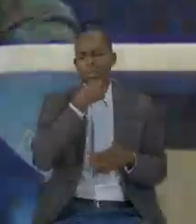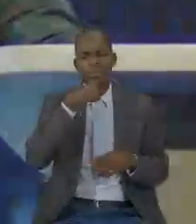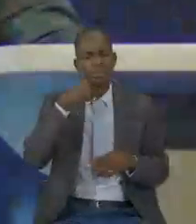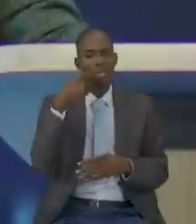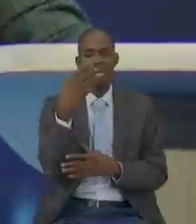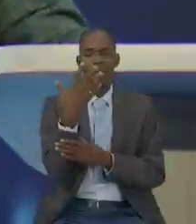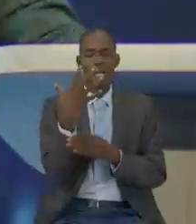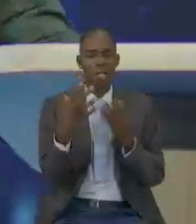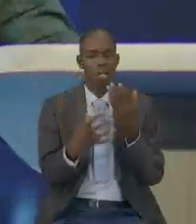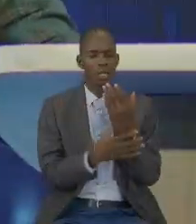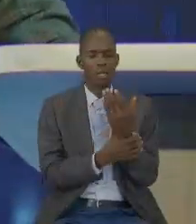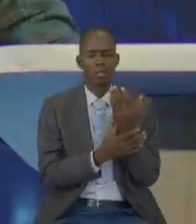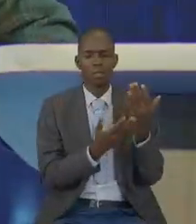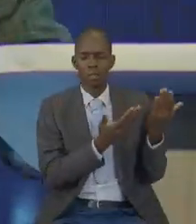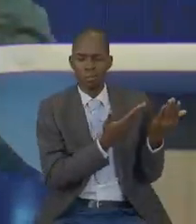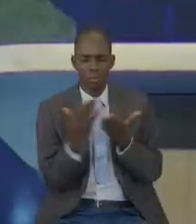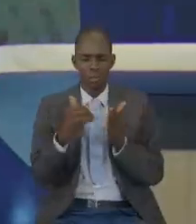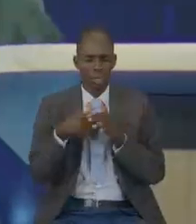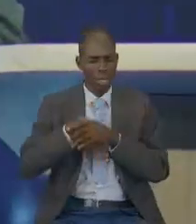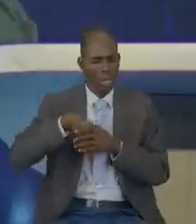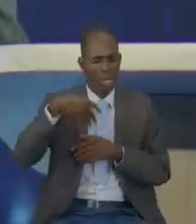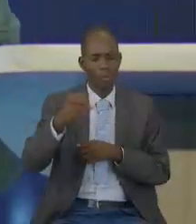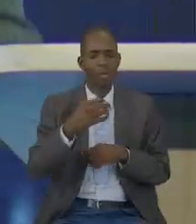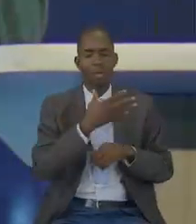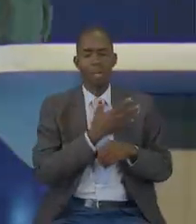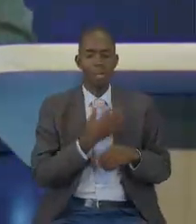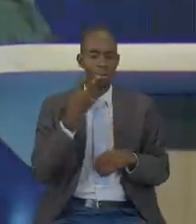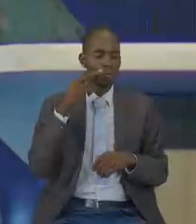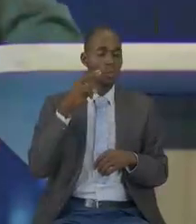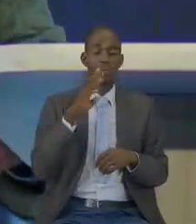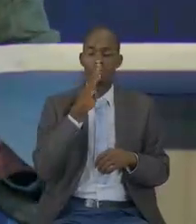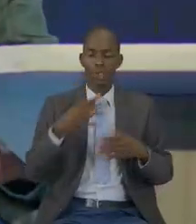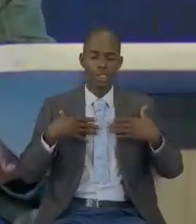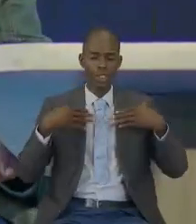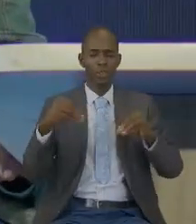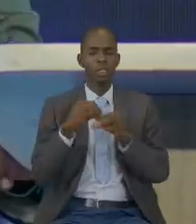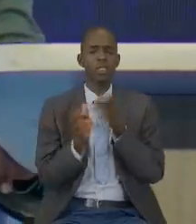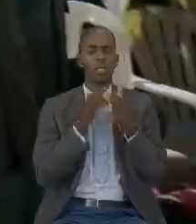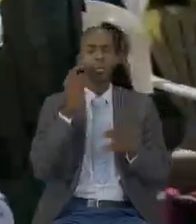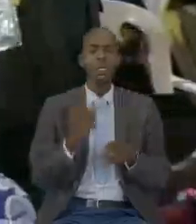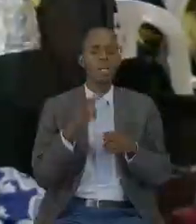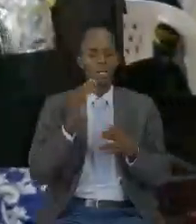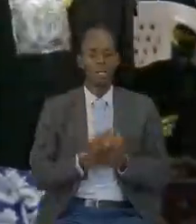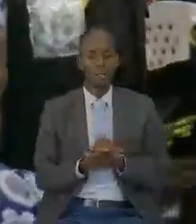hand, stretch it out and be whole in Jesus' name.